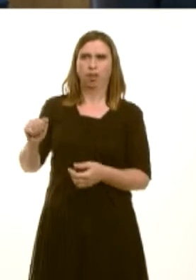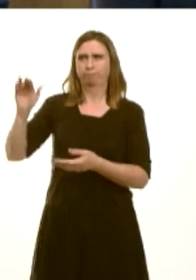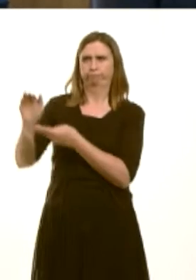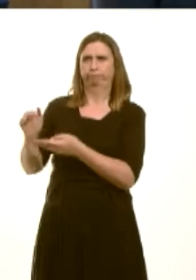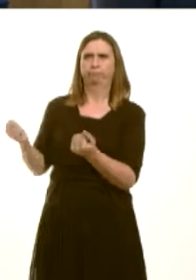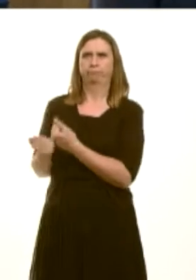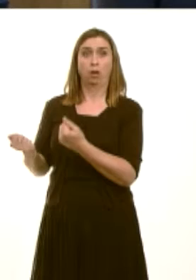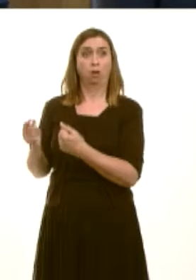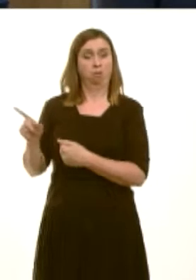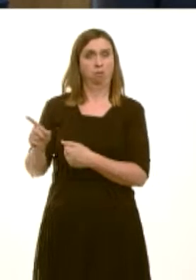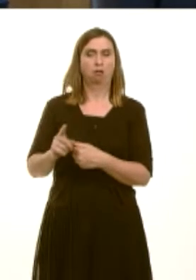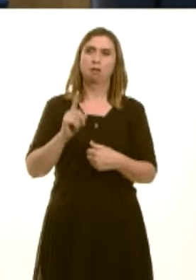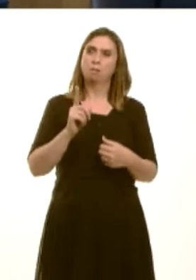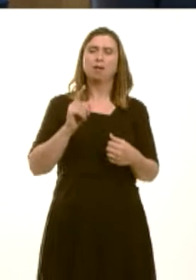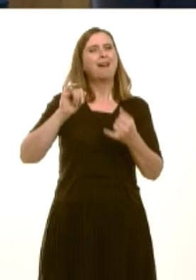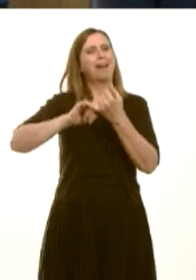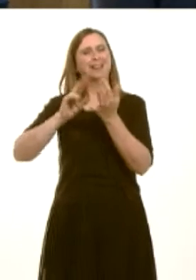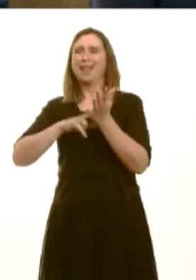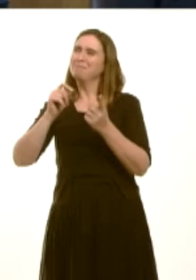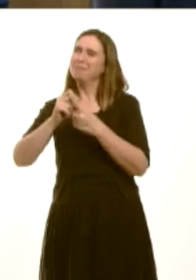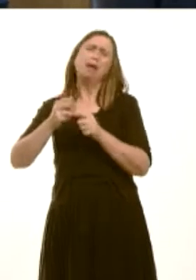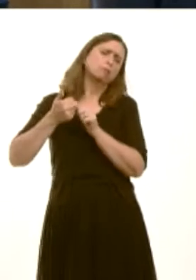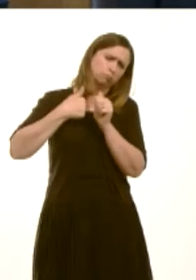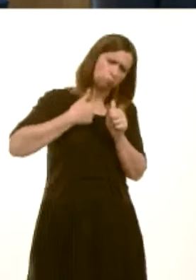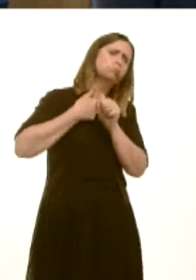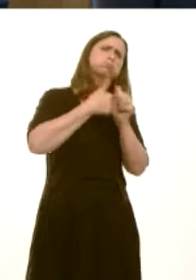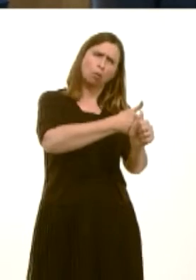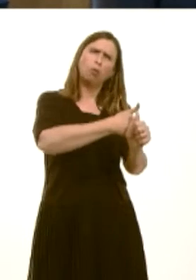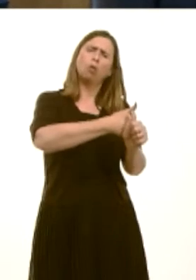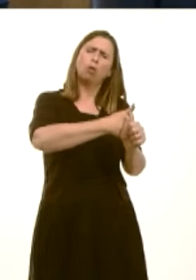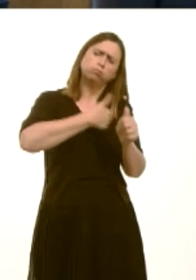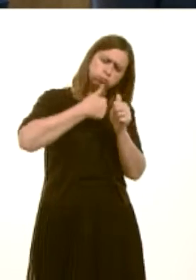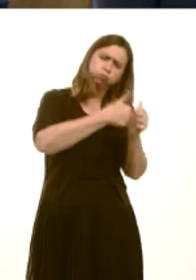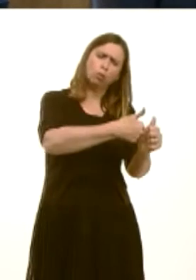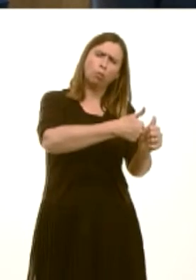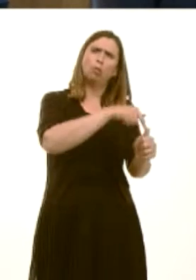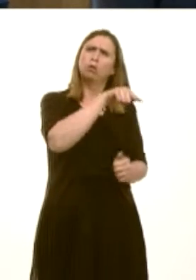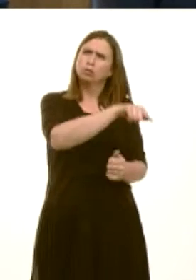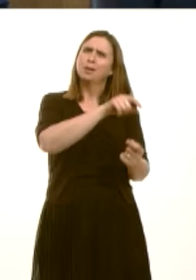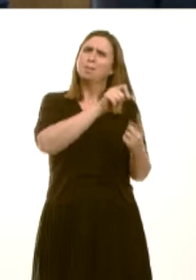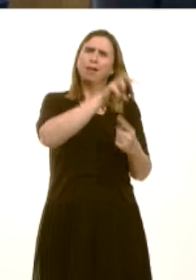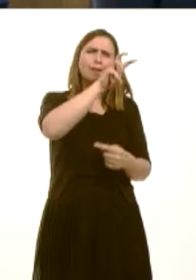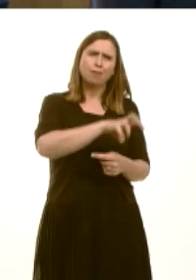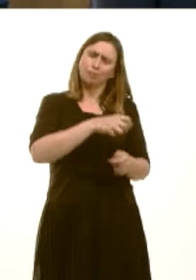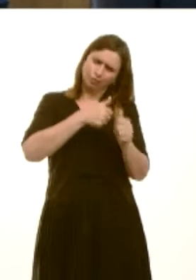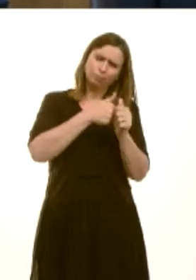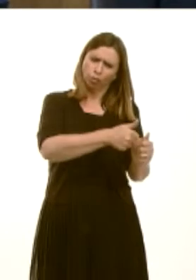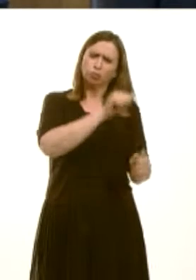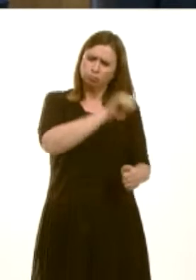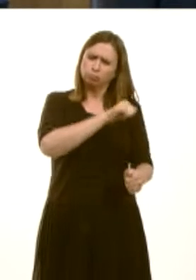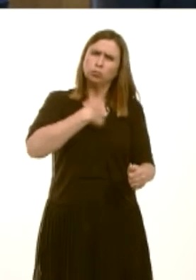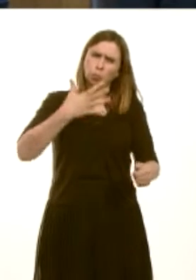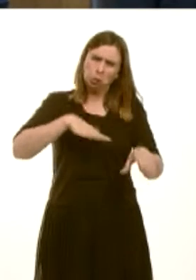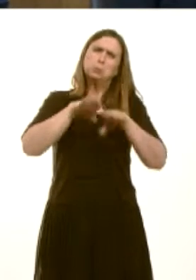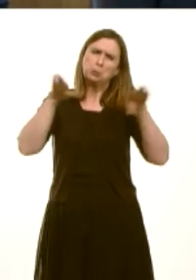for the SNP to say they support you as a party, but to say you're not going to get a penny from us. Because it doesn't work like that. You have to have some kind